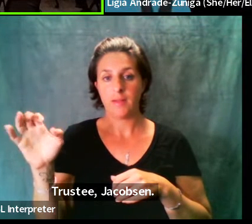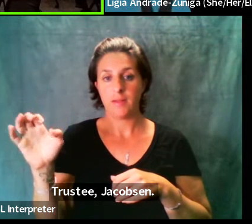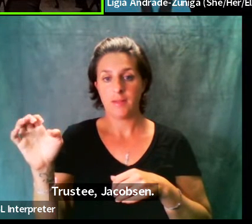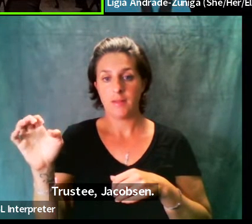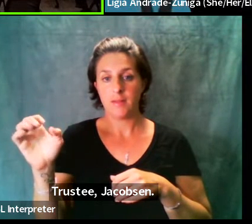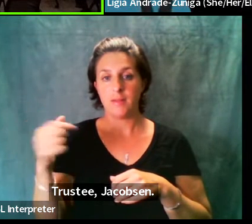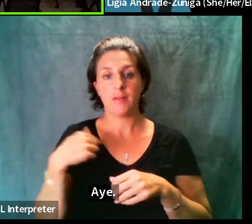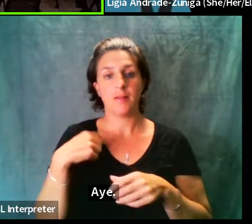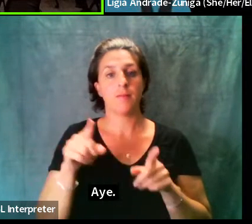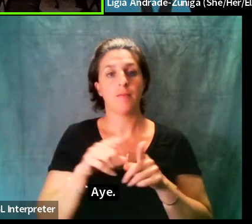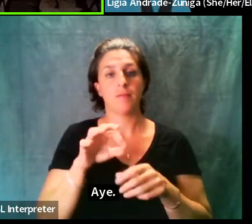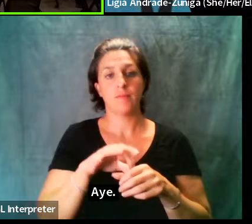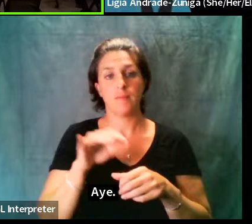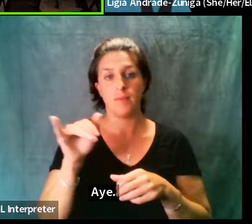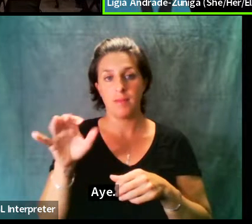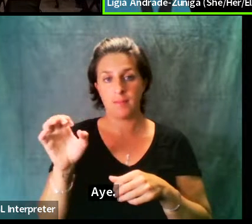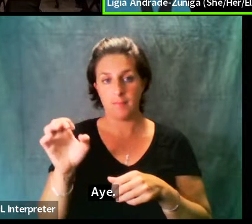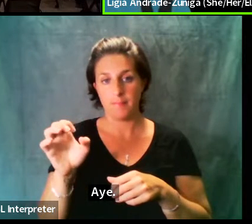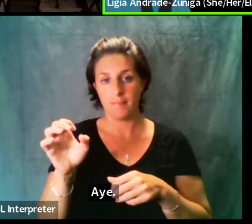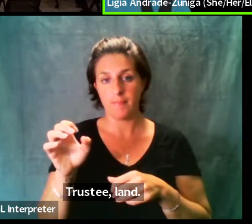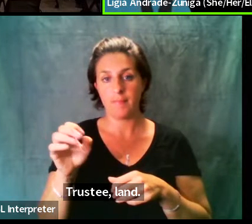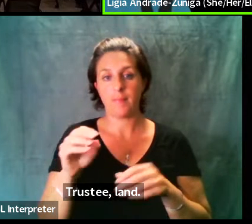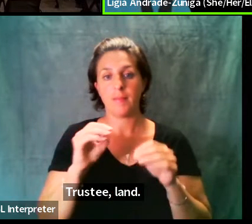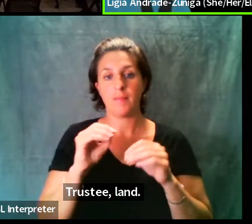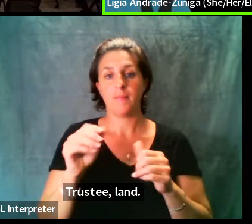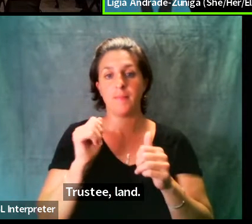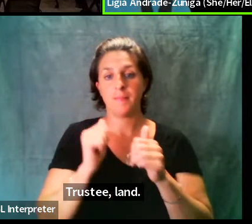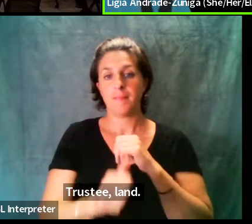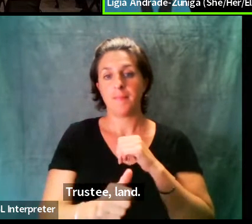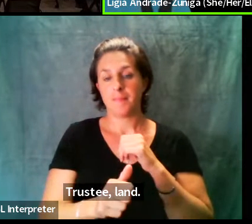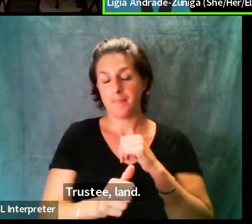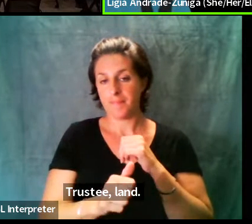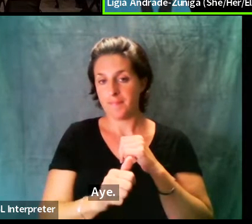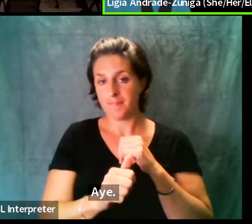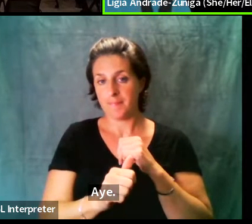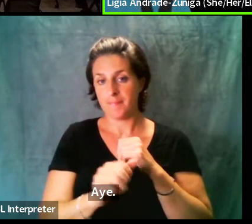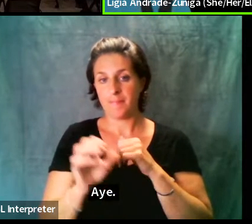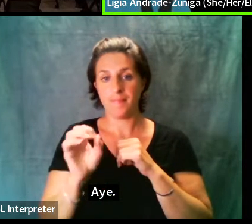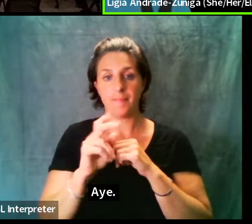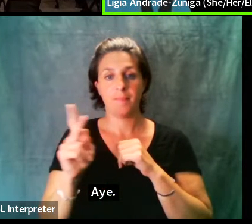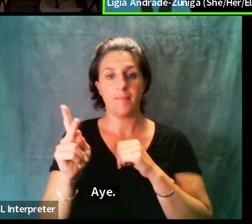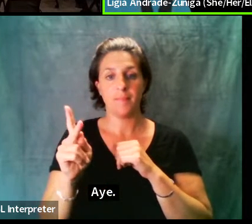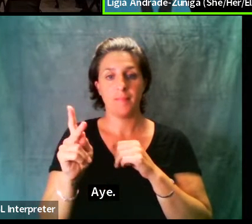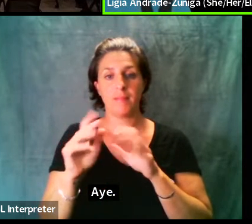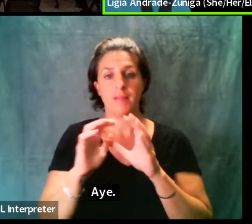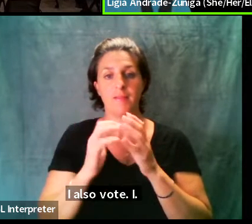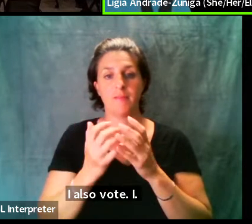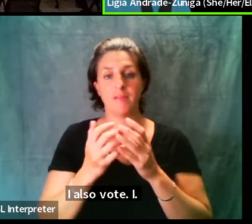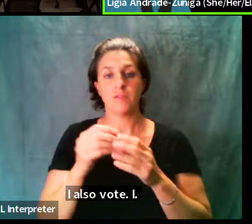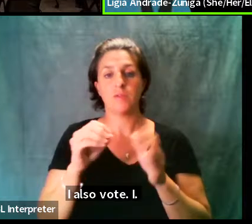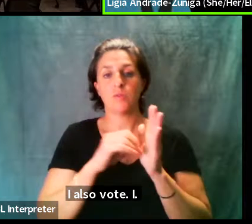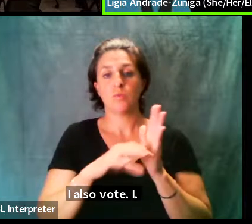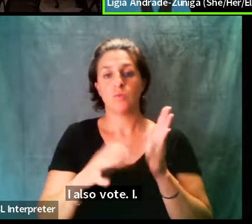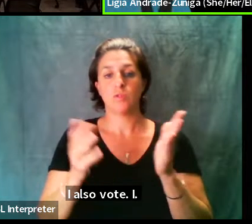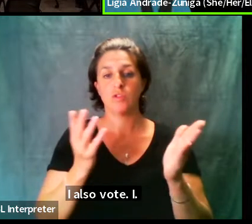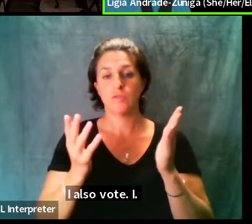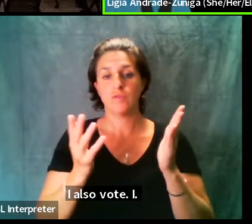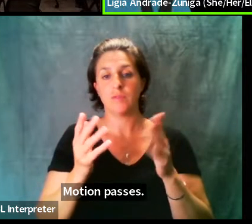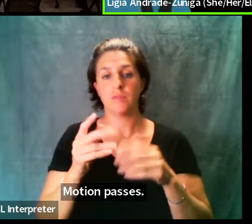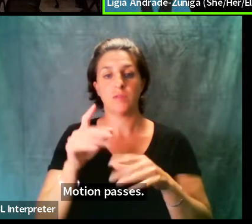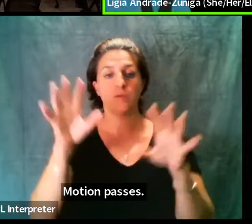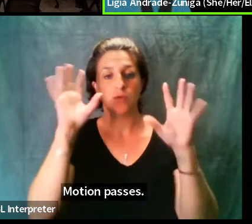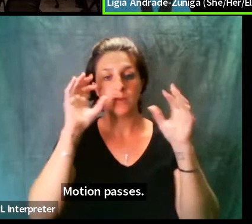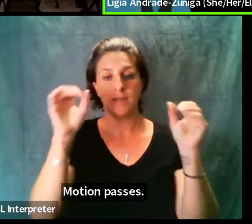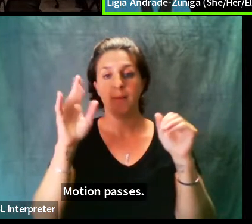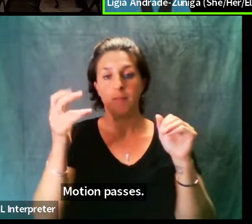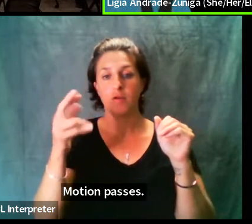I also vote aye. Motion passes. Okay, Division of Student Services. Superintendent Booker,